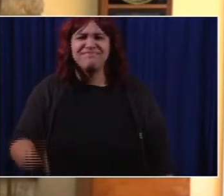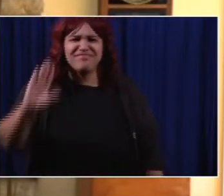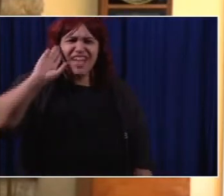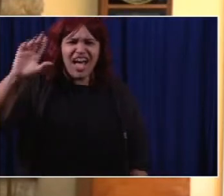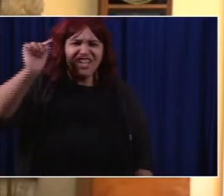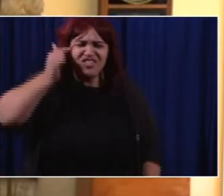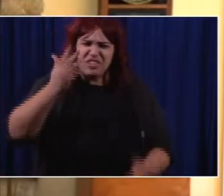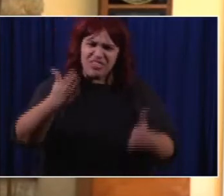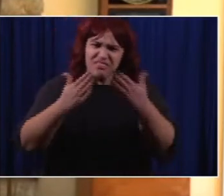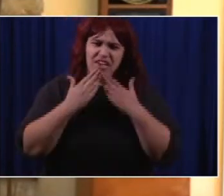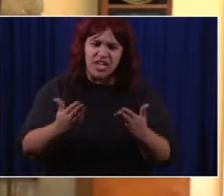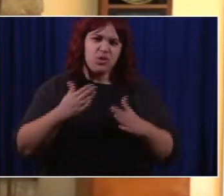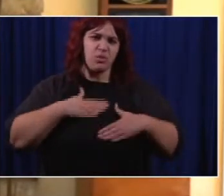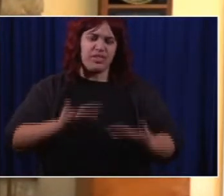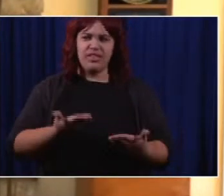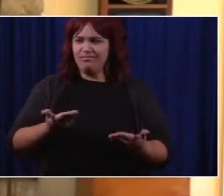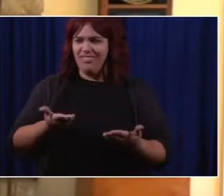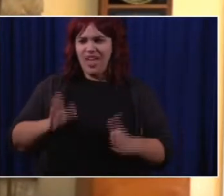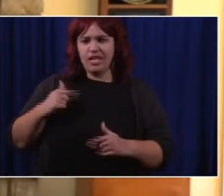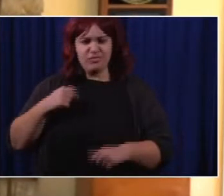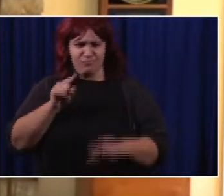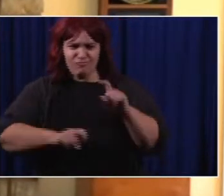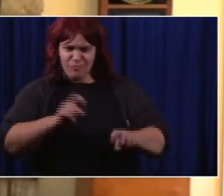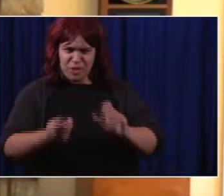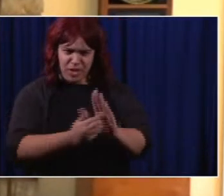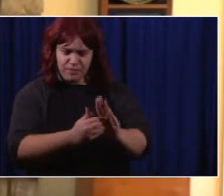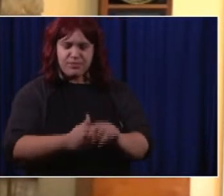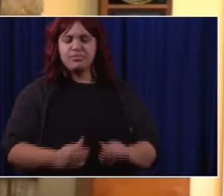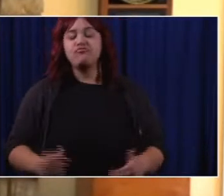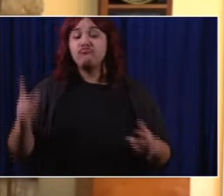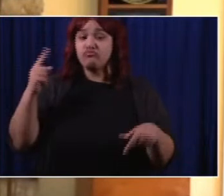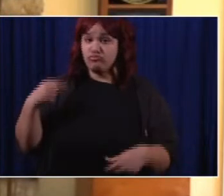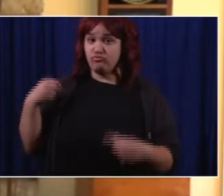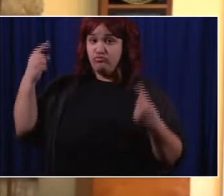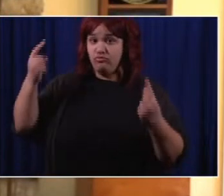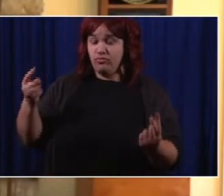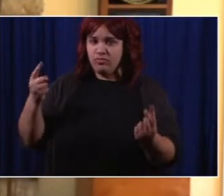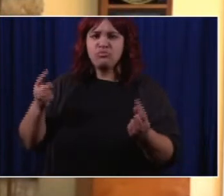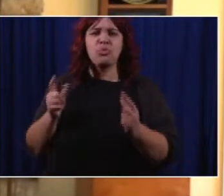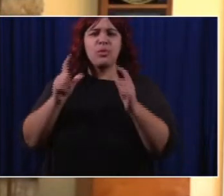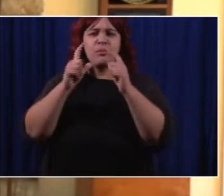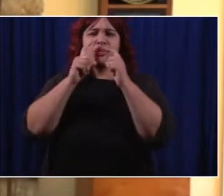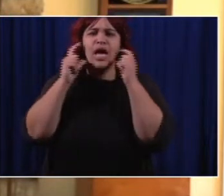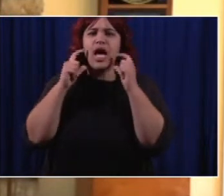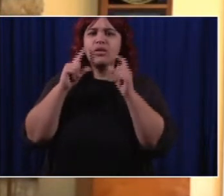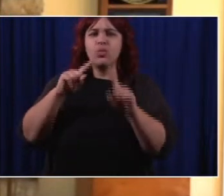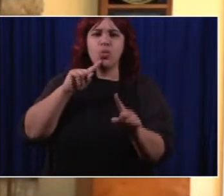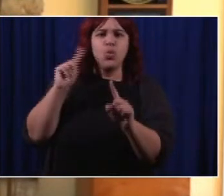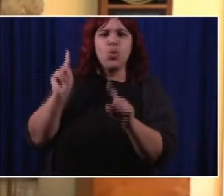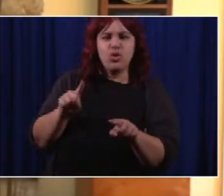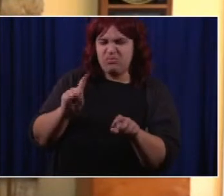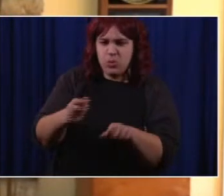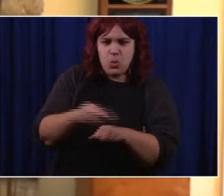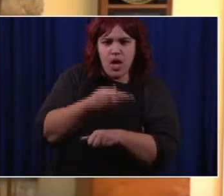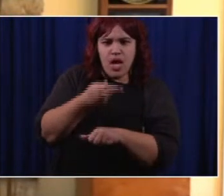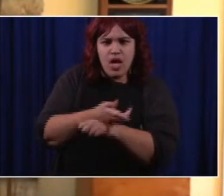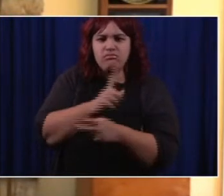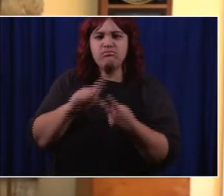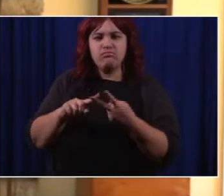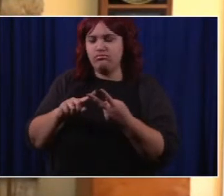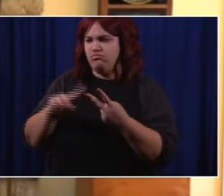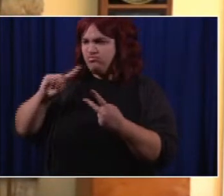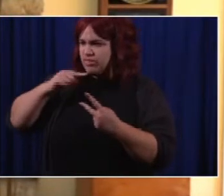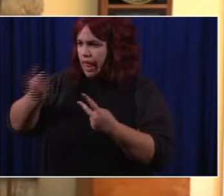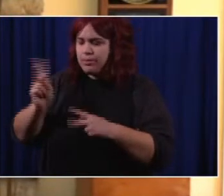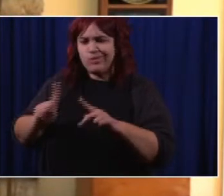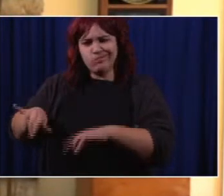doing this again. Masks and stay-at-home orders have been, it seems, the most effective ways to reduce the spread. And if